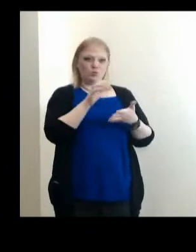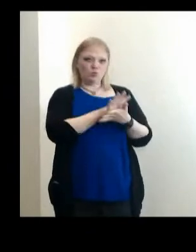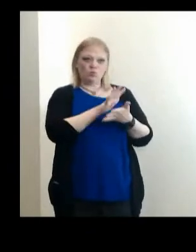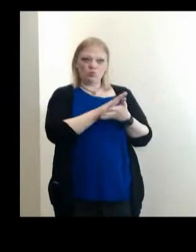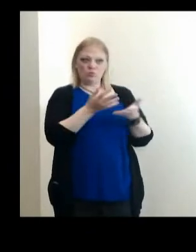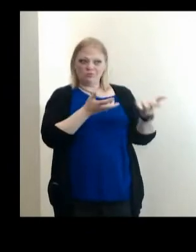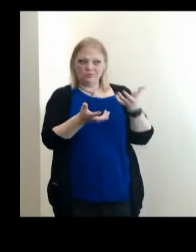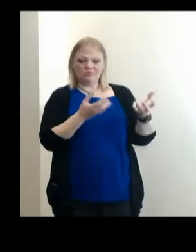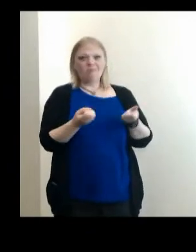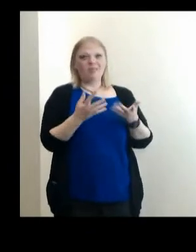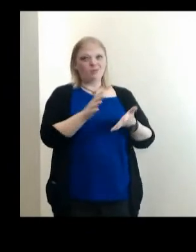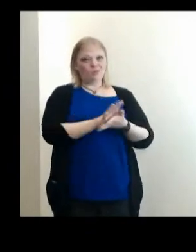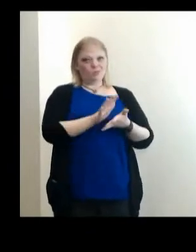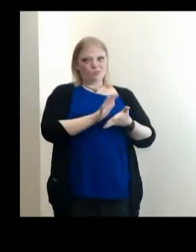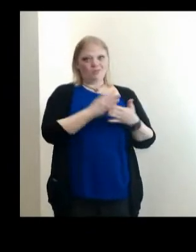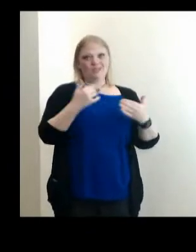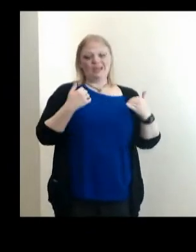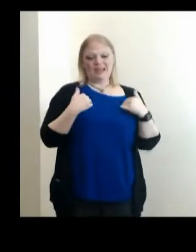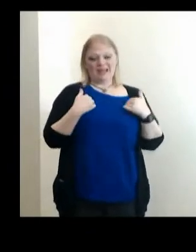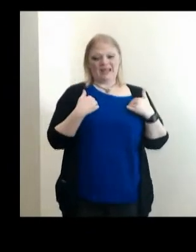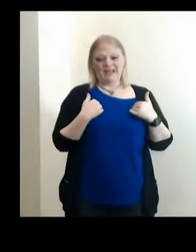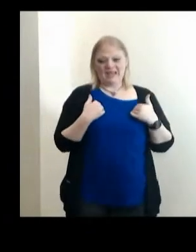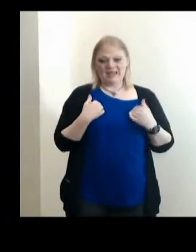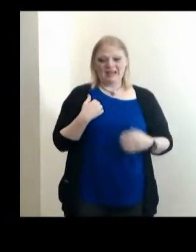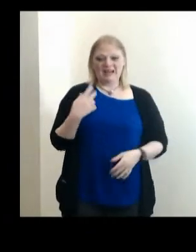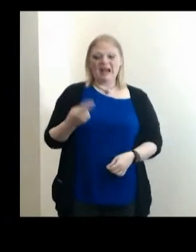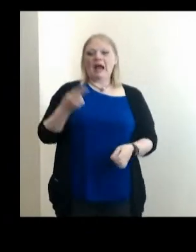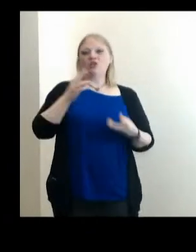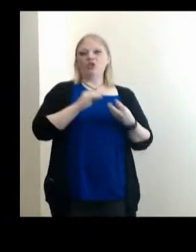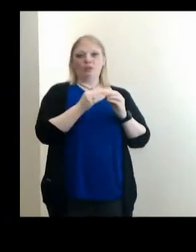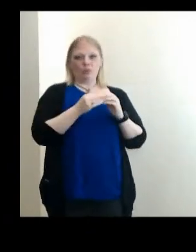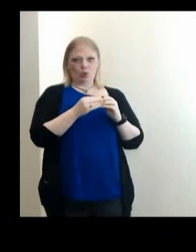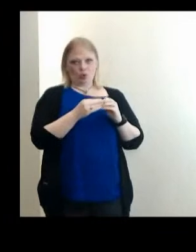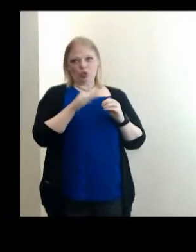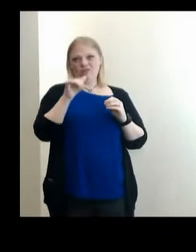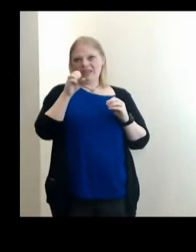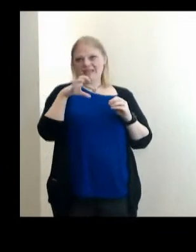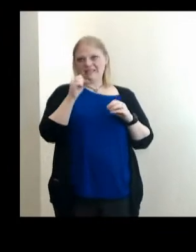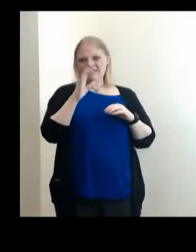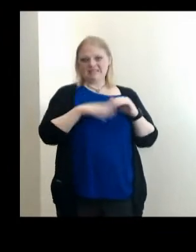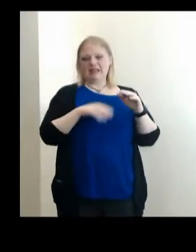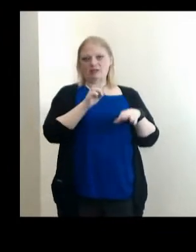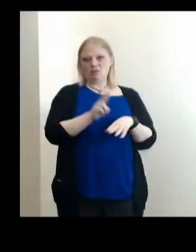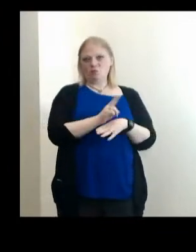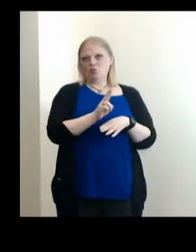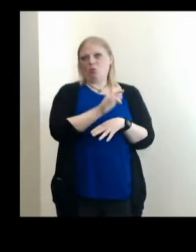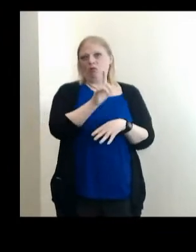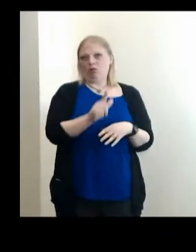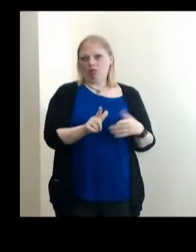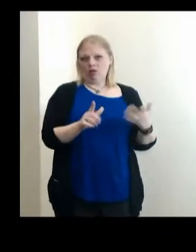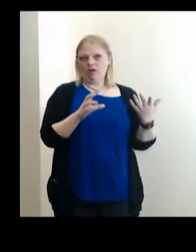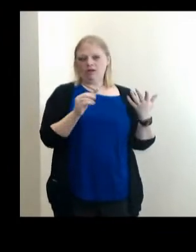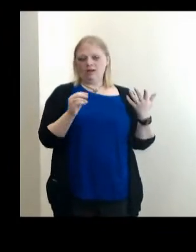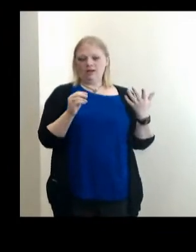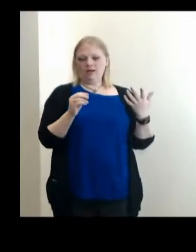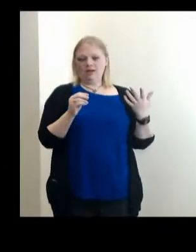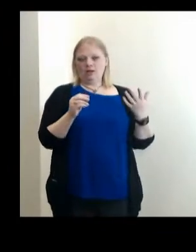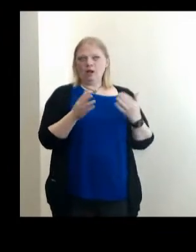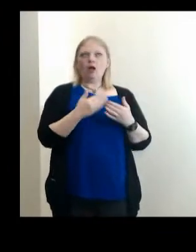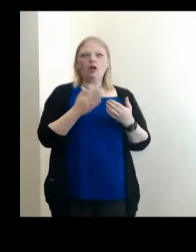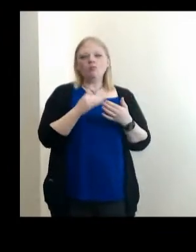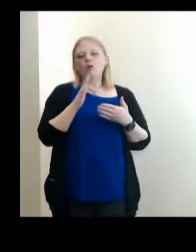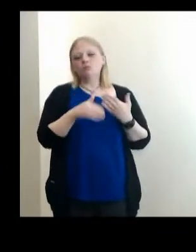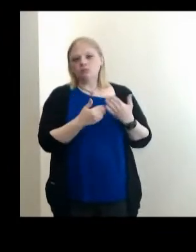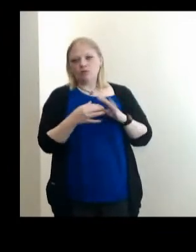a number of schools which had some higher number of cases than usual, and almost all of them, not all, but almost all of